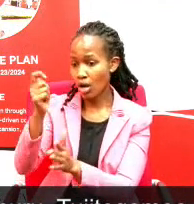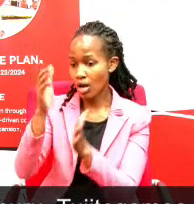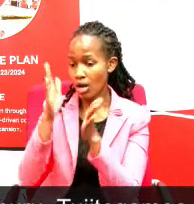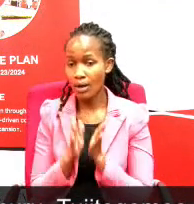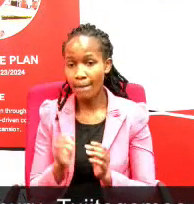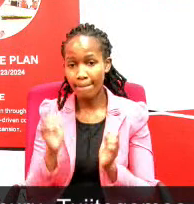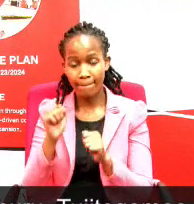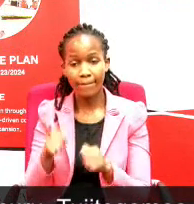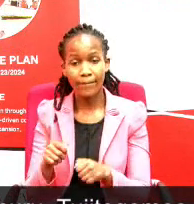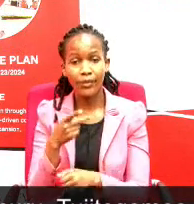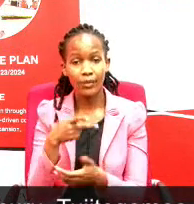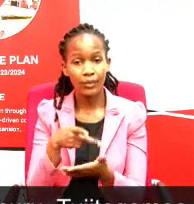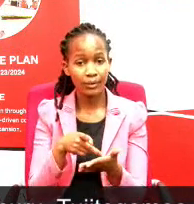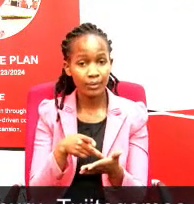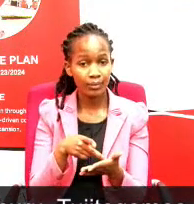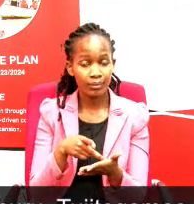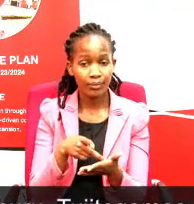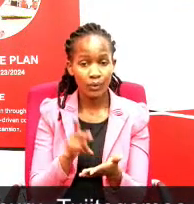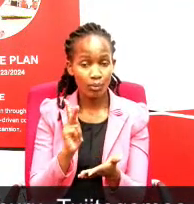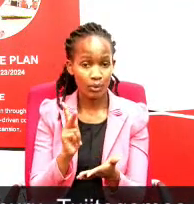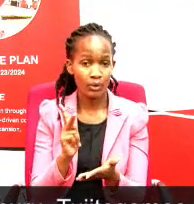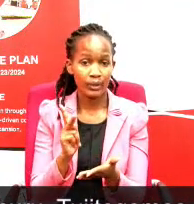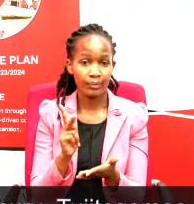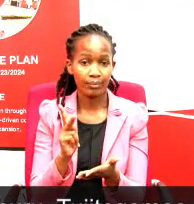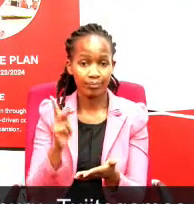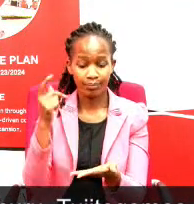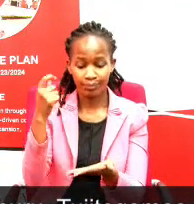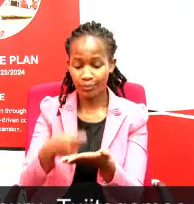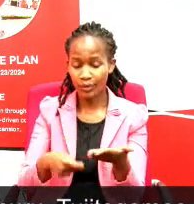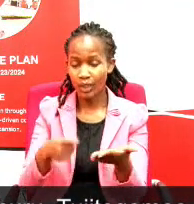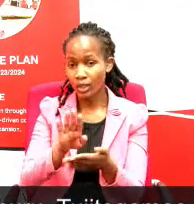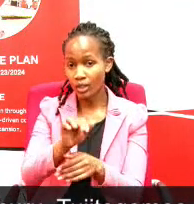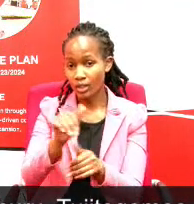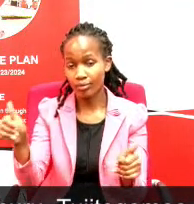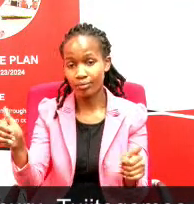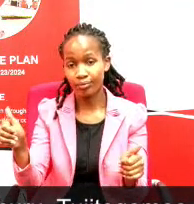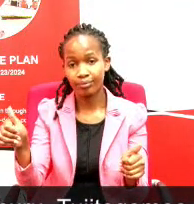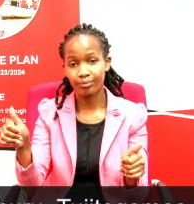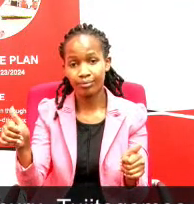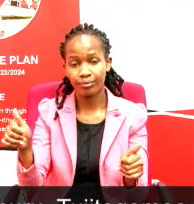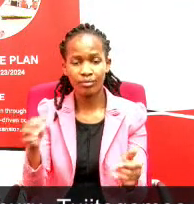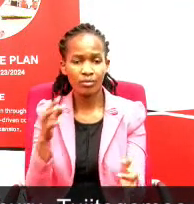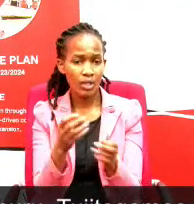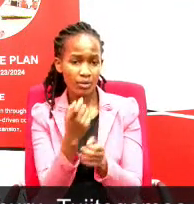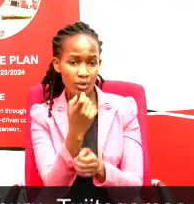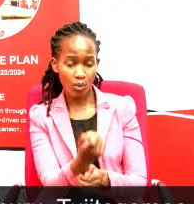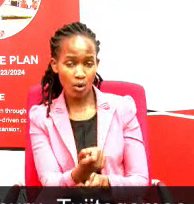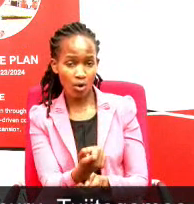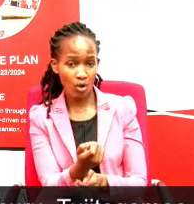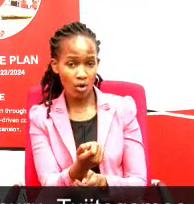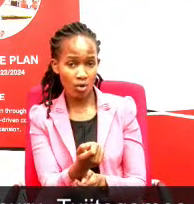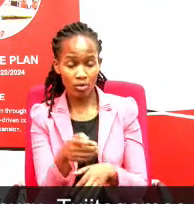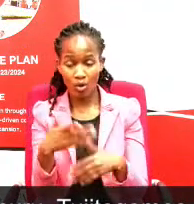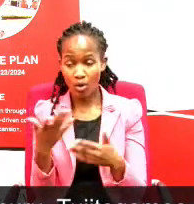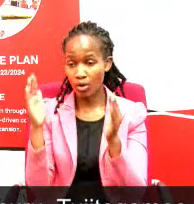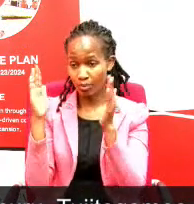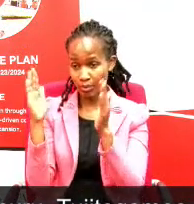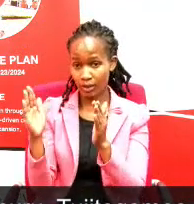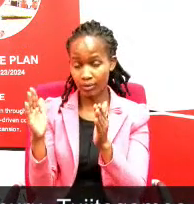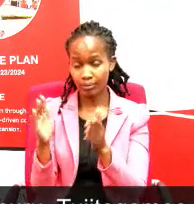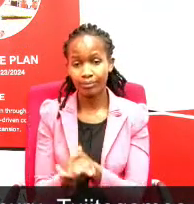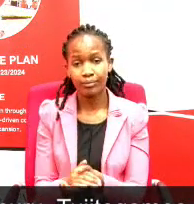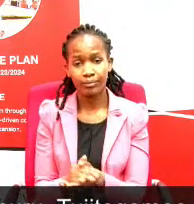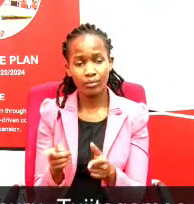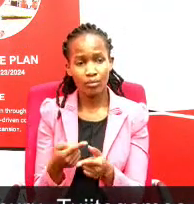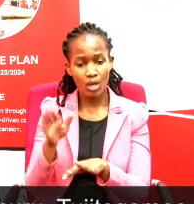must be able to pull their weight, to pay their taxes whether small or big.